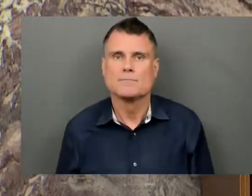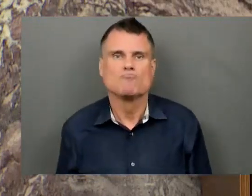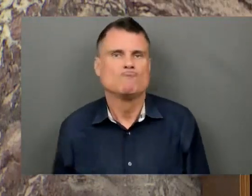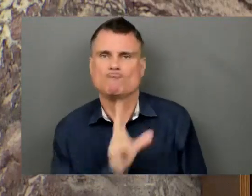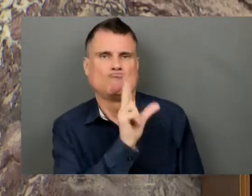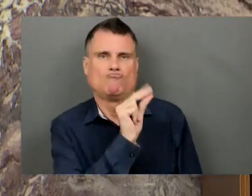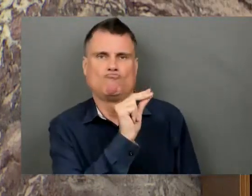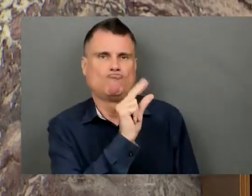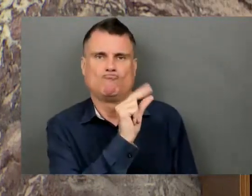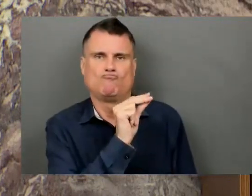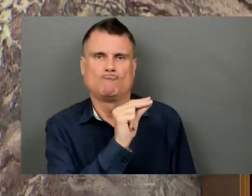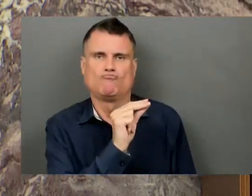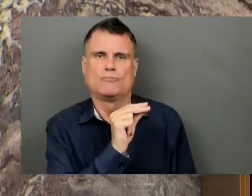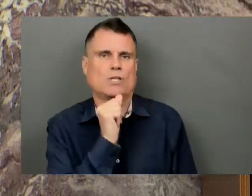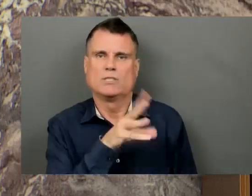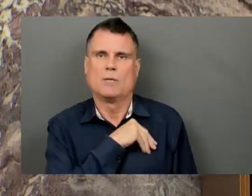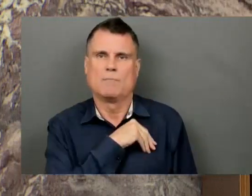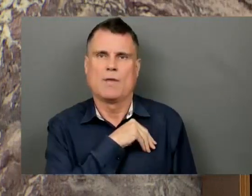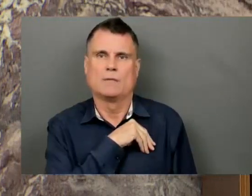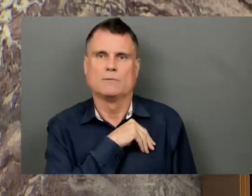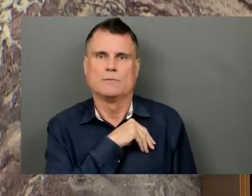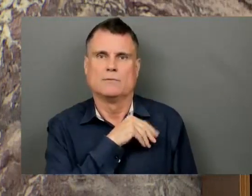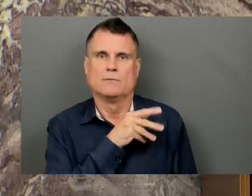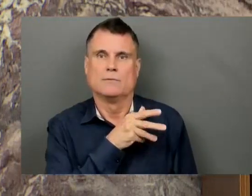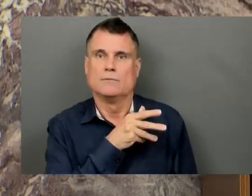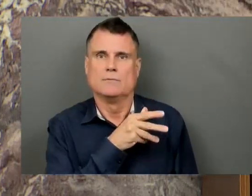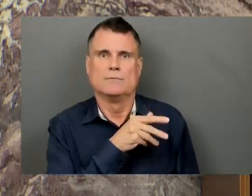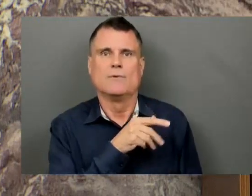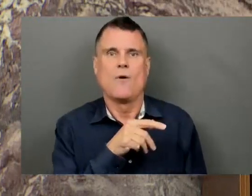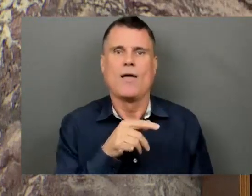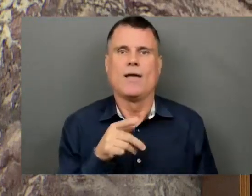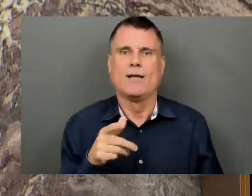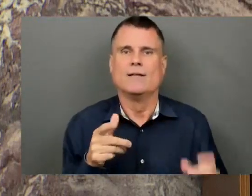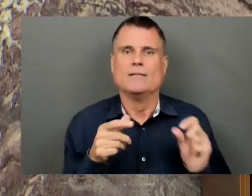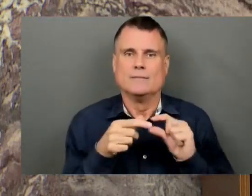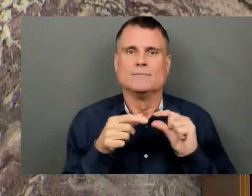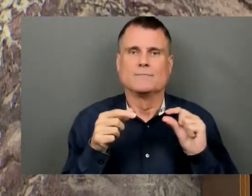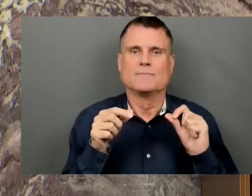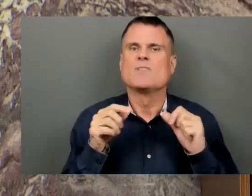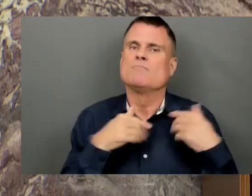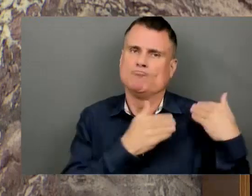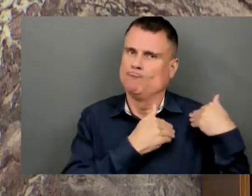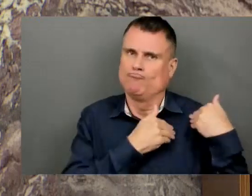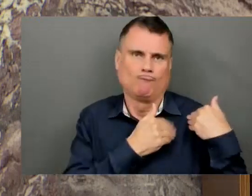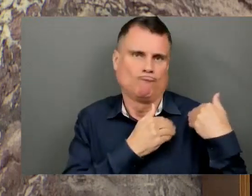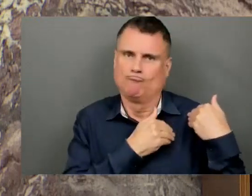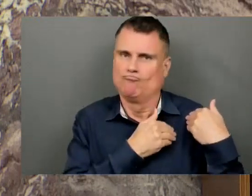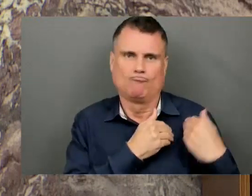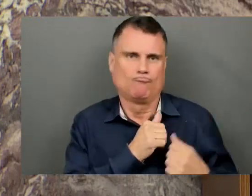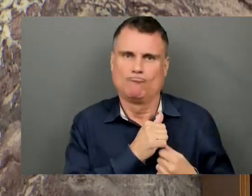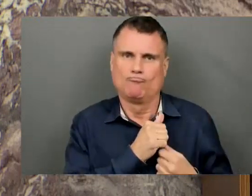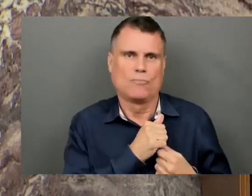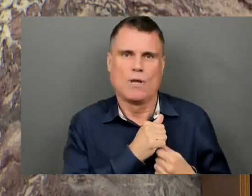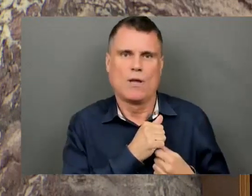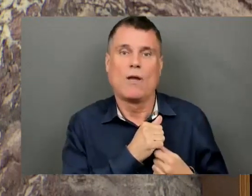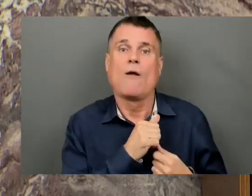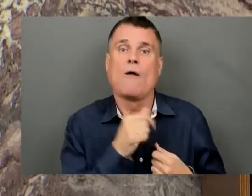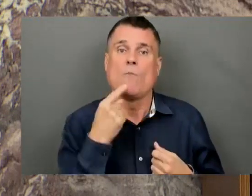This 11-year-old girl deserves better. Our community is traumatized.